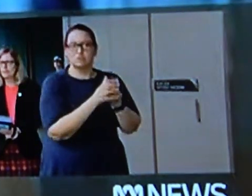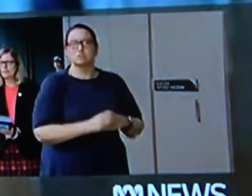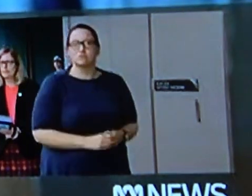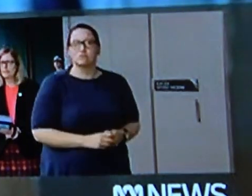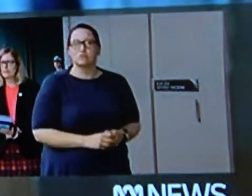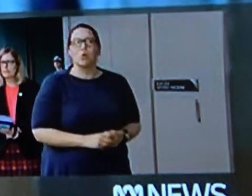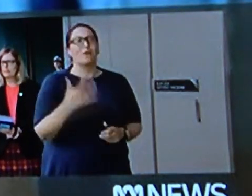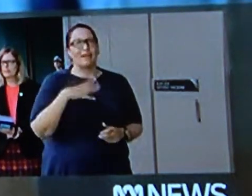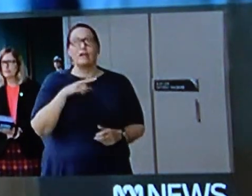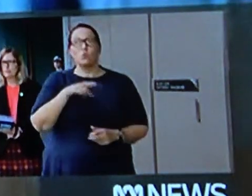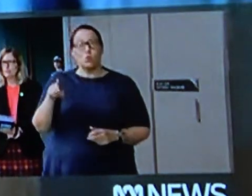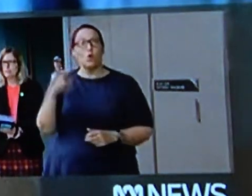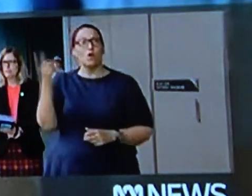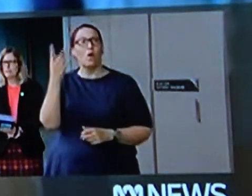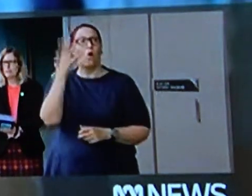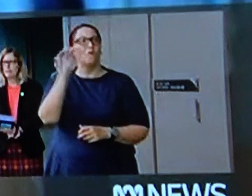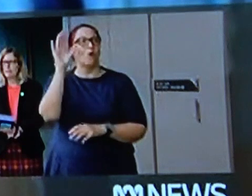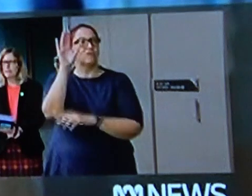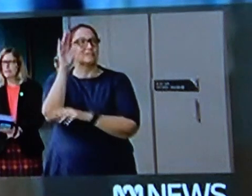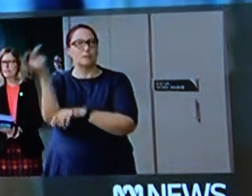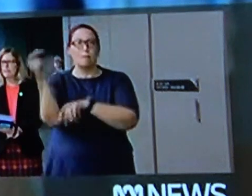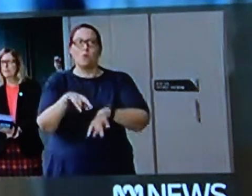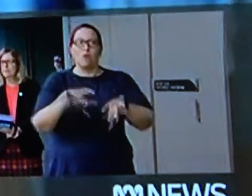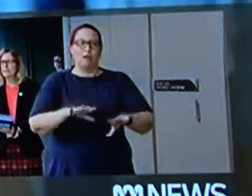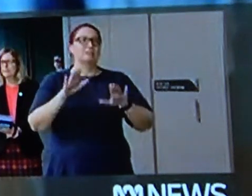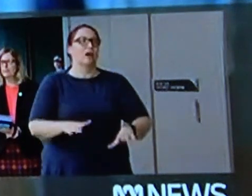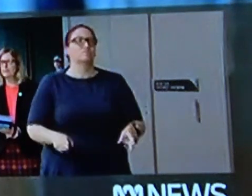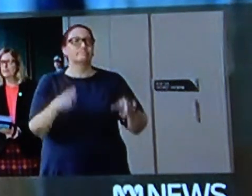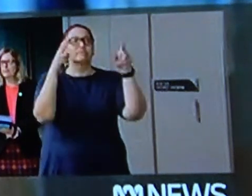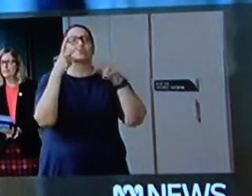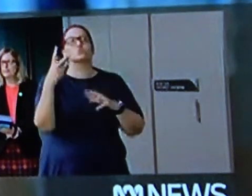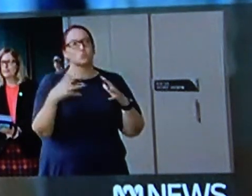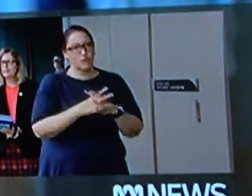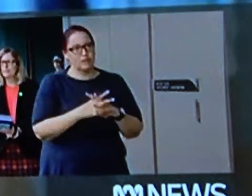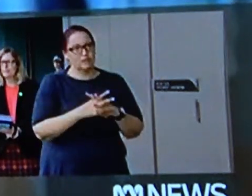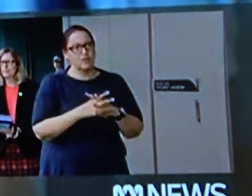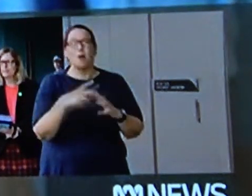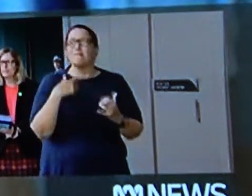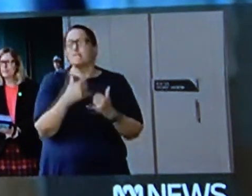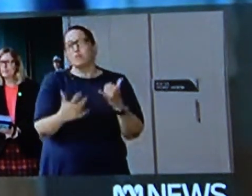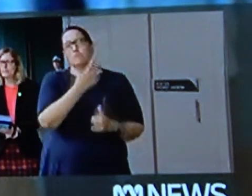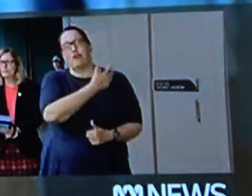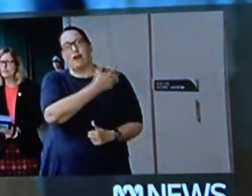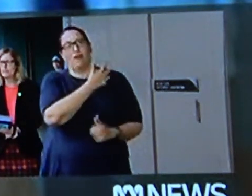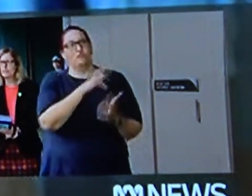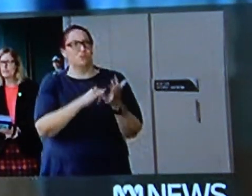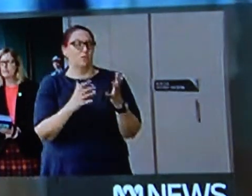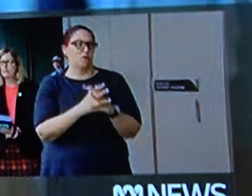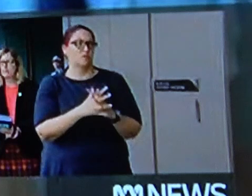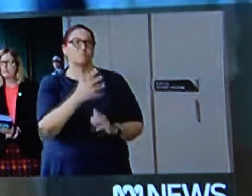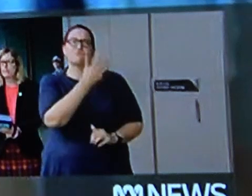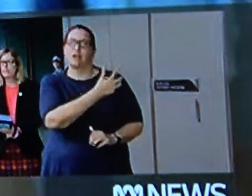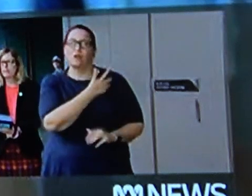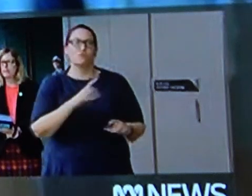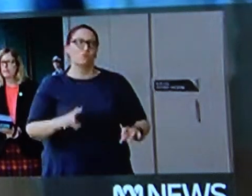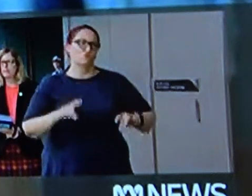moment. We are doing our best to make sure we control the spread and we keep people out of hospital. But especially to our older